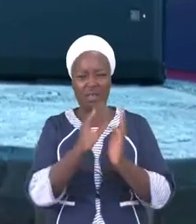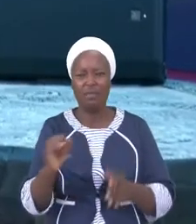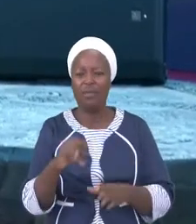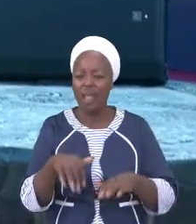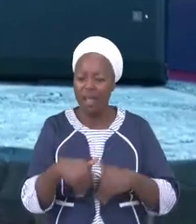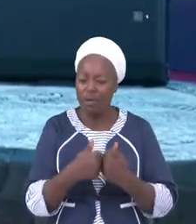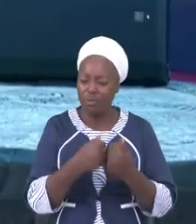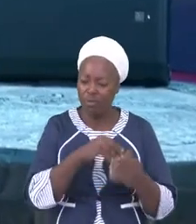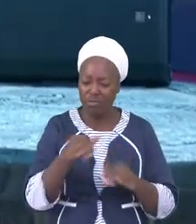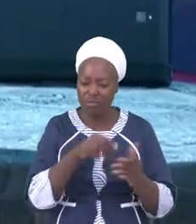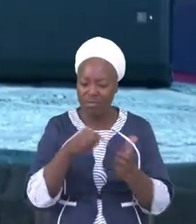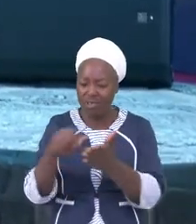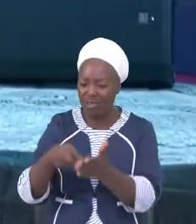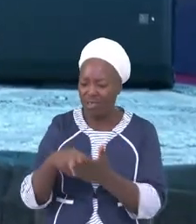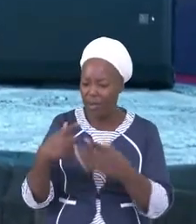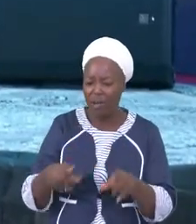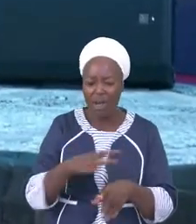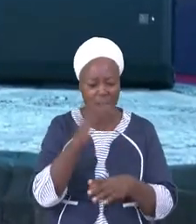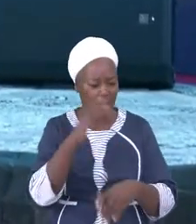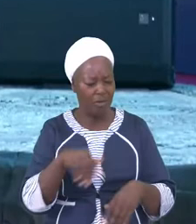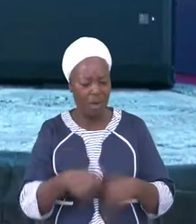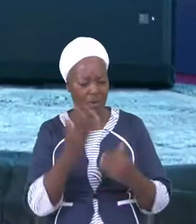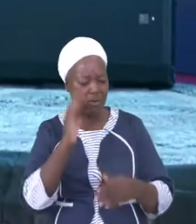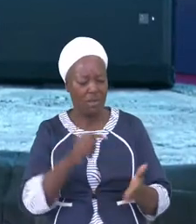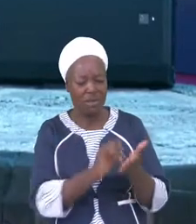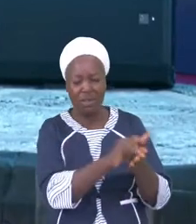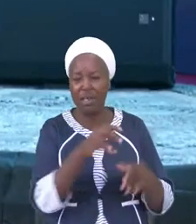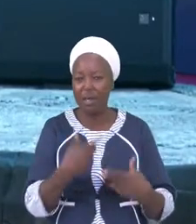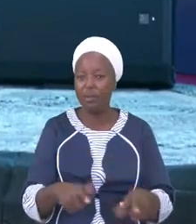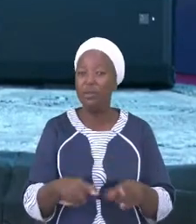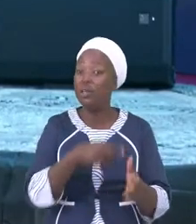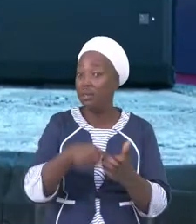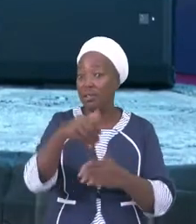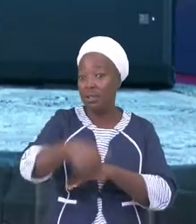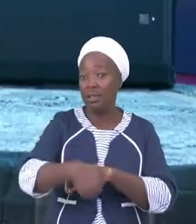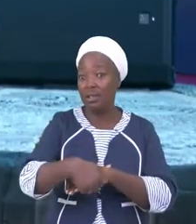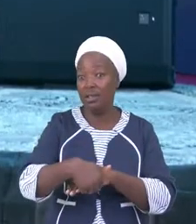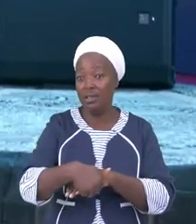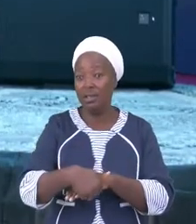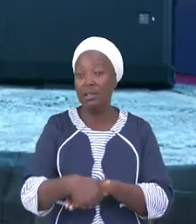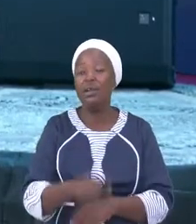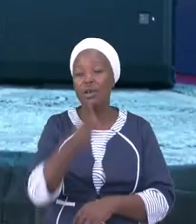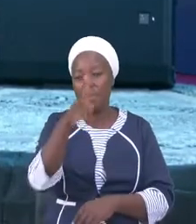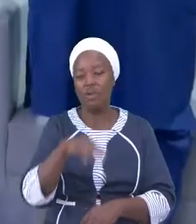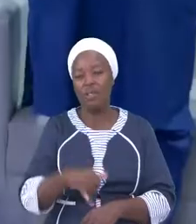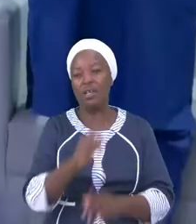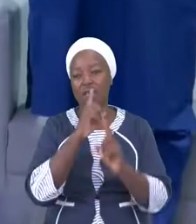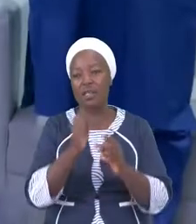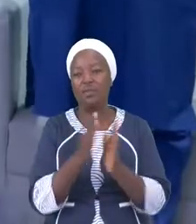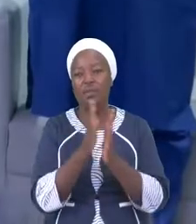will this happen? How will that happen? Tonight, God still answers prayer.